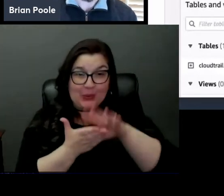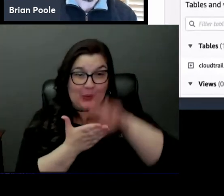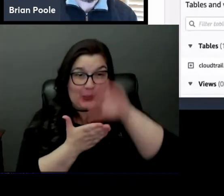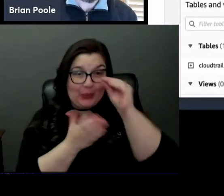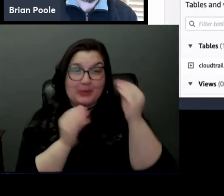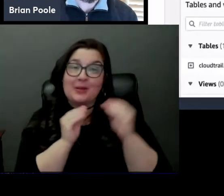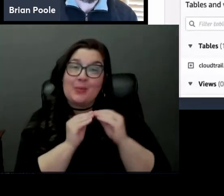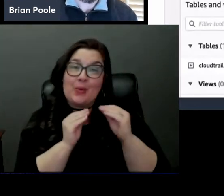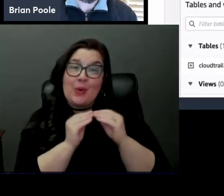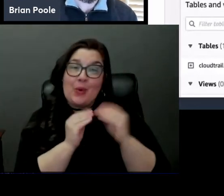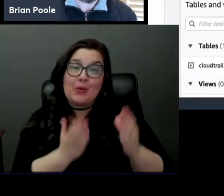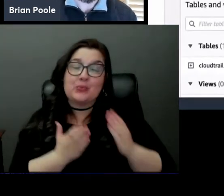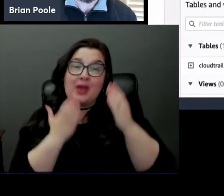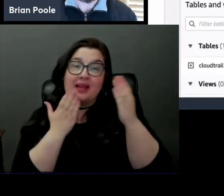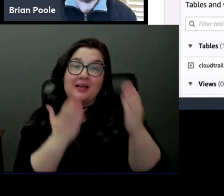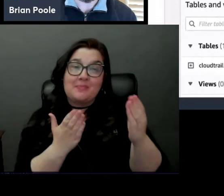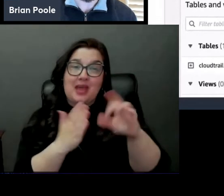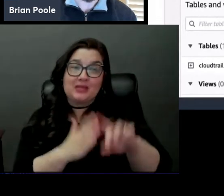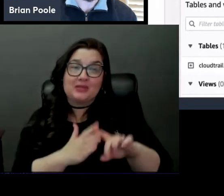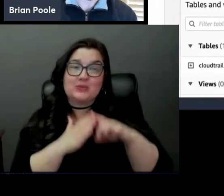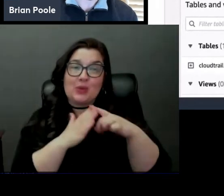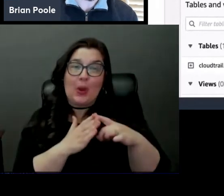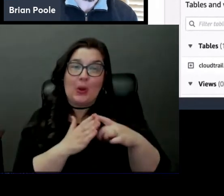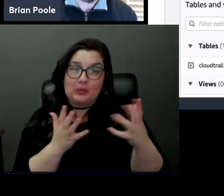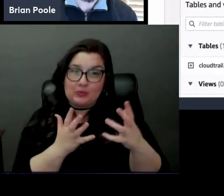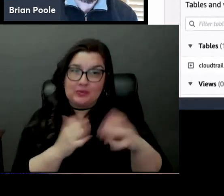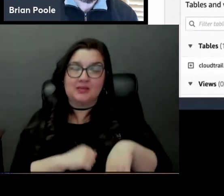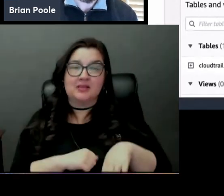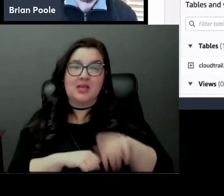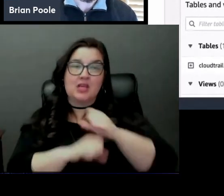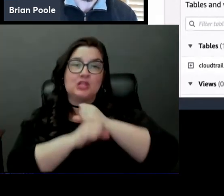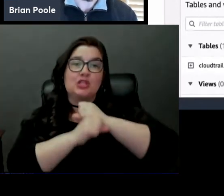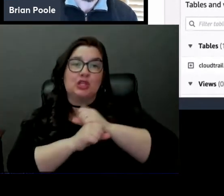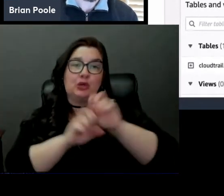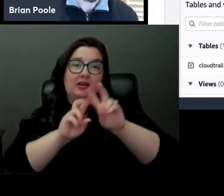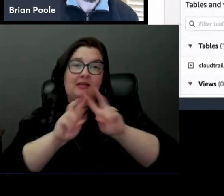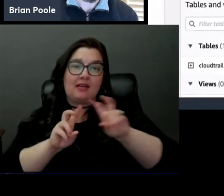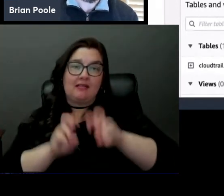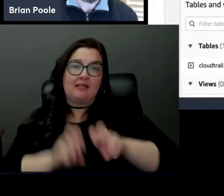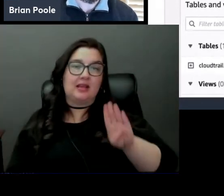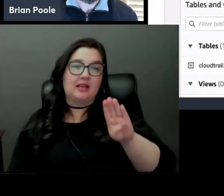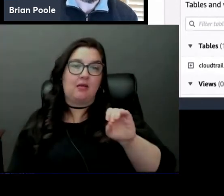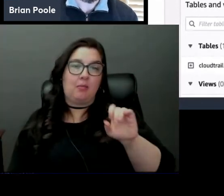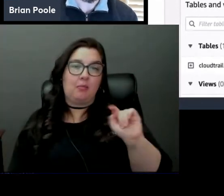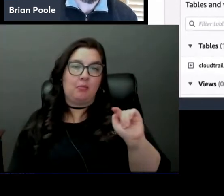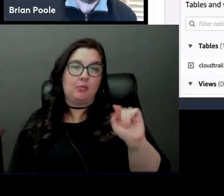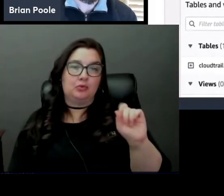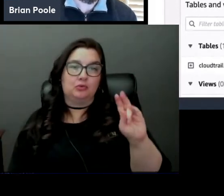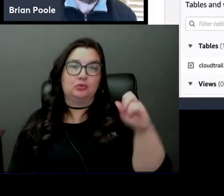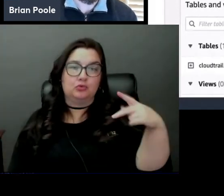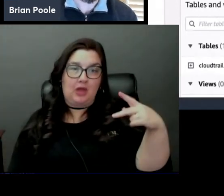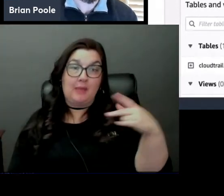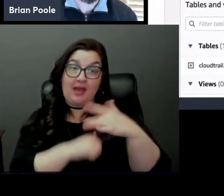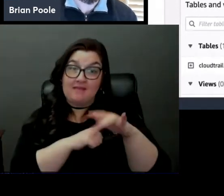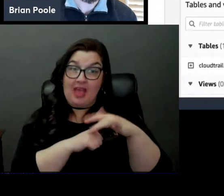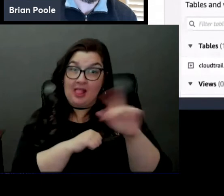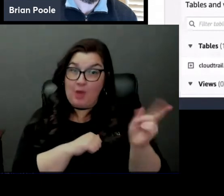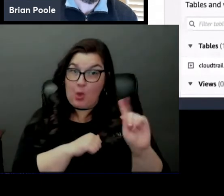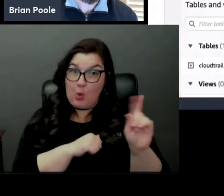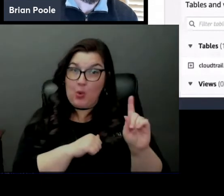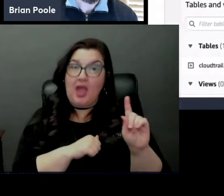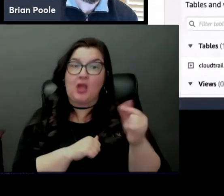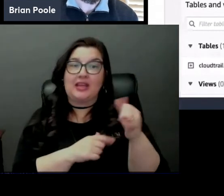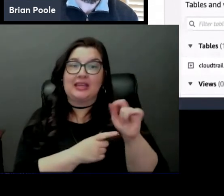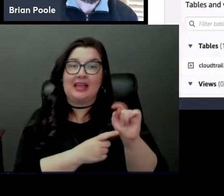recommend that you start out with the Security Analytics Bootstrap. It's available on GitHub, and we should have a link posted